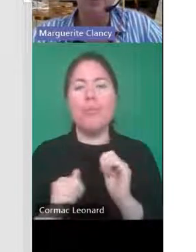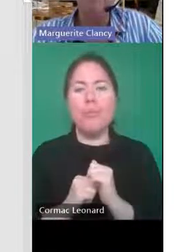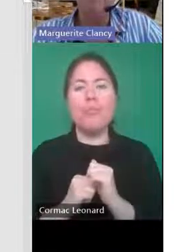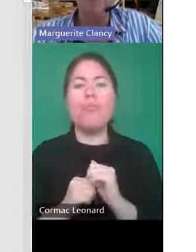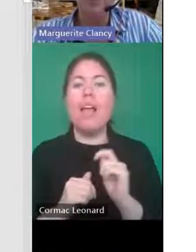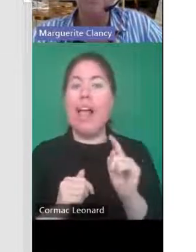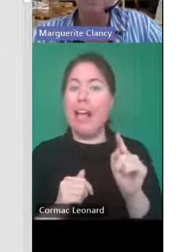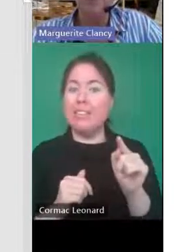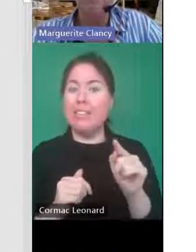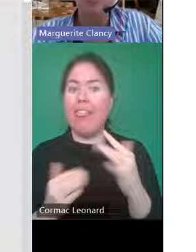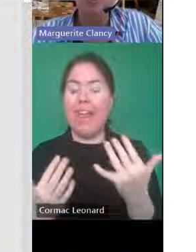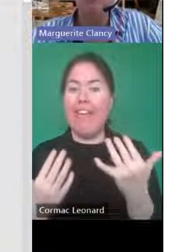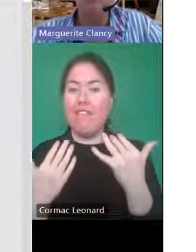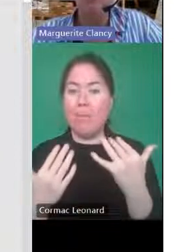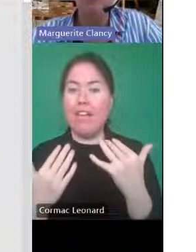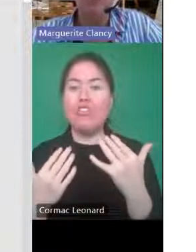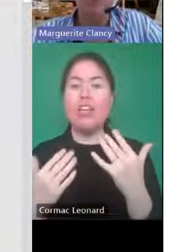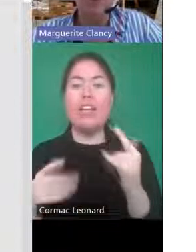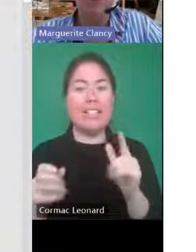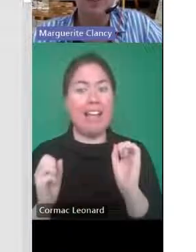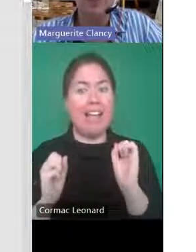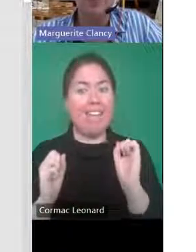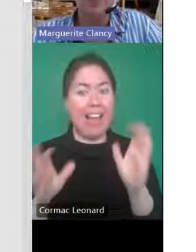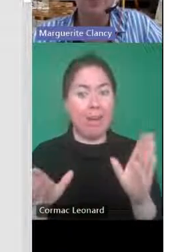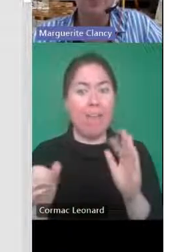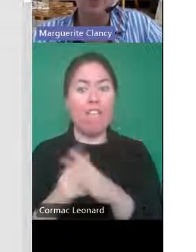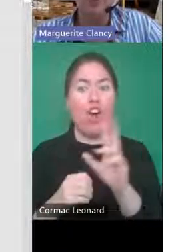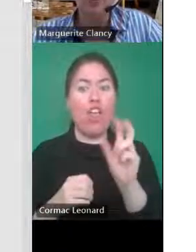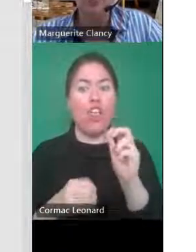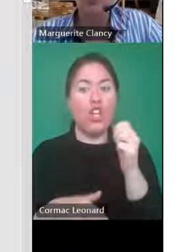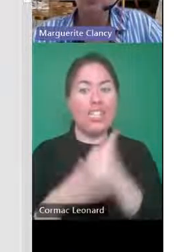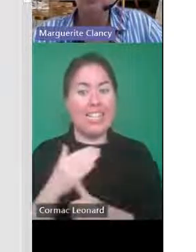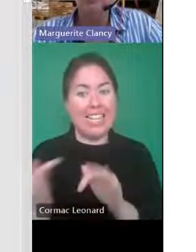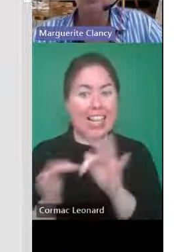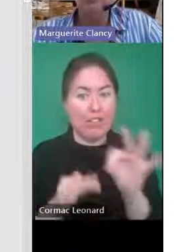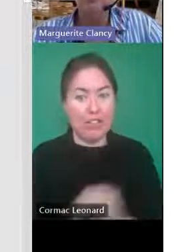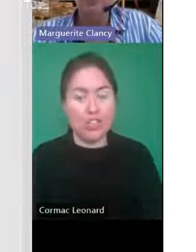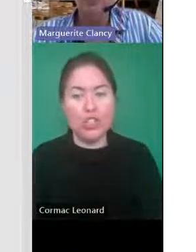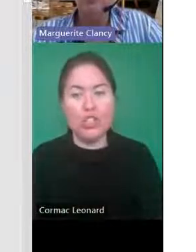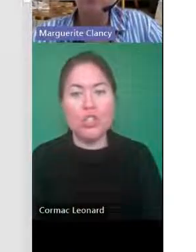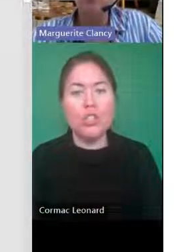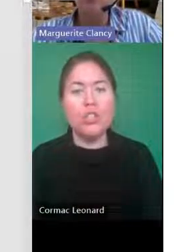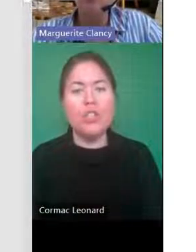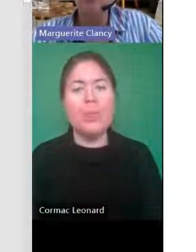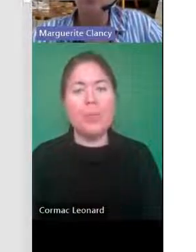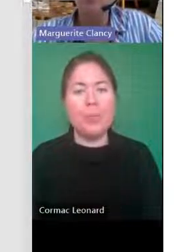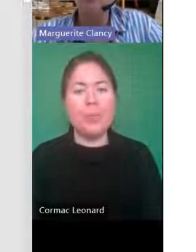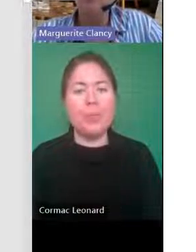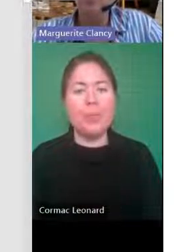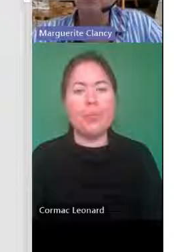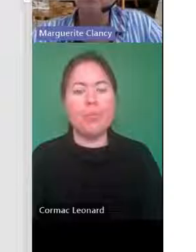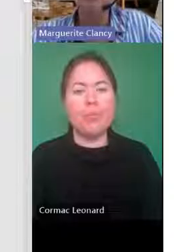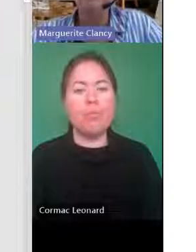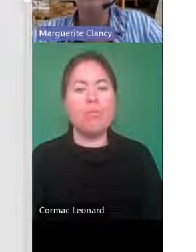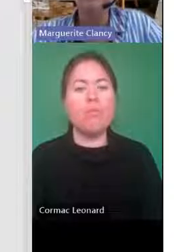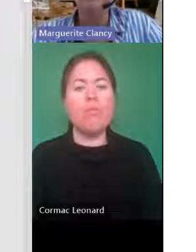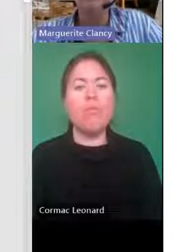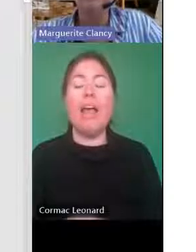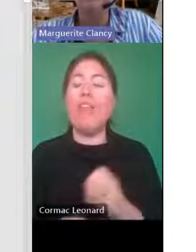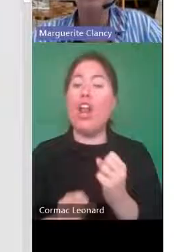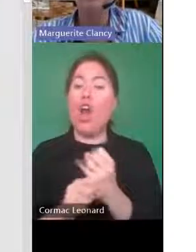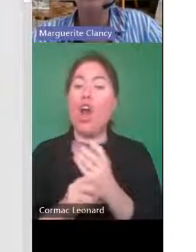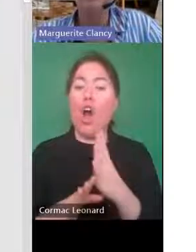be available to you for 30 days. You need to be able to all submitted forms,